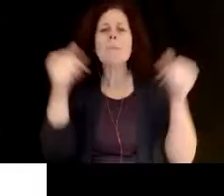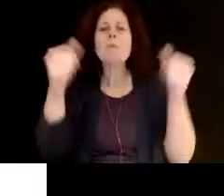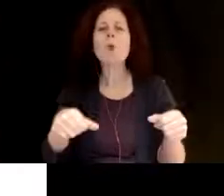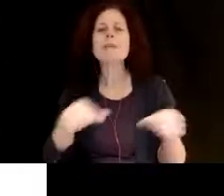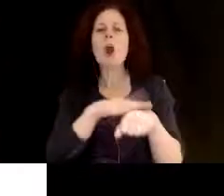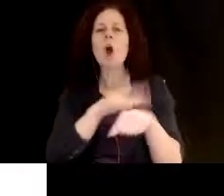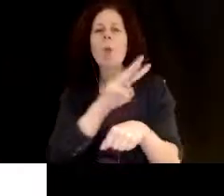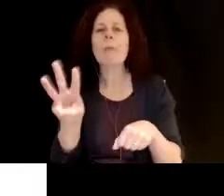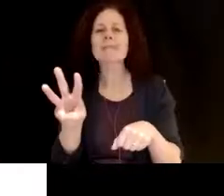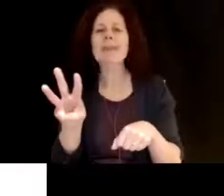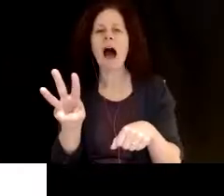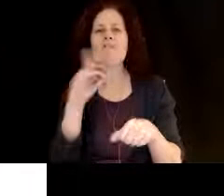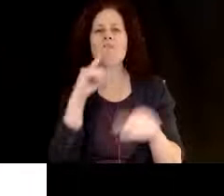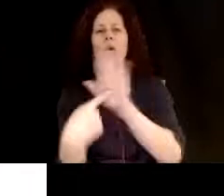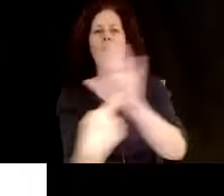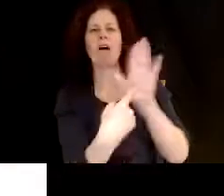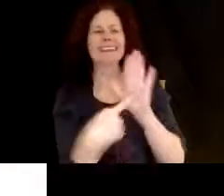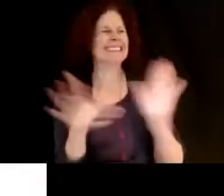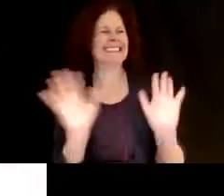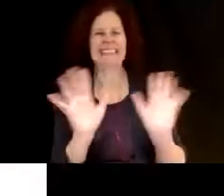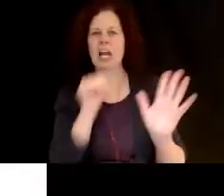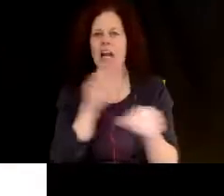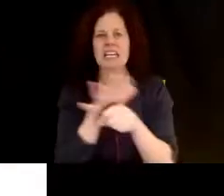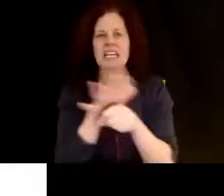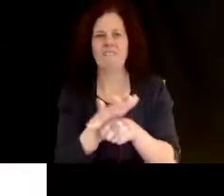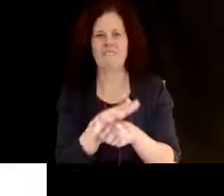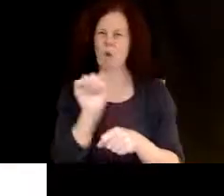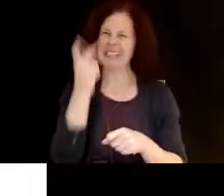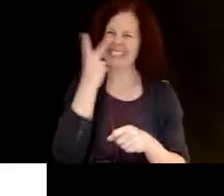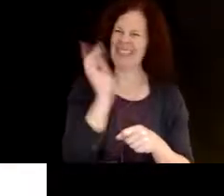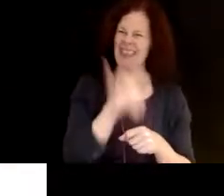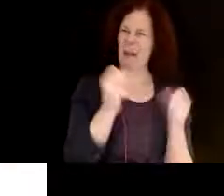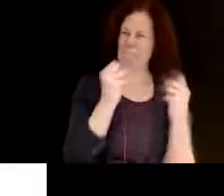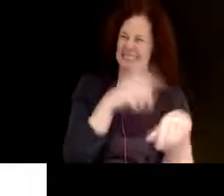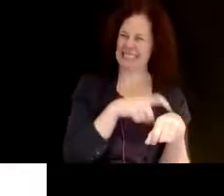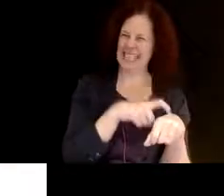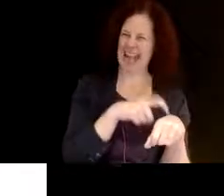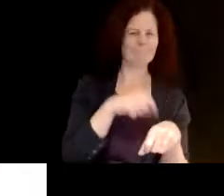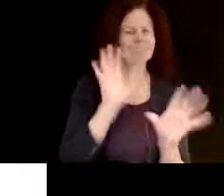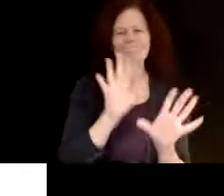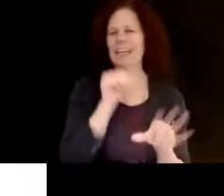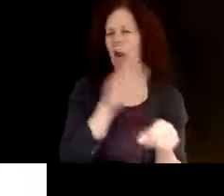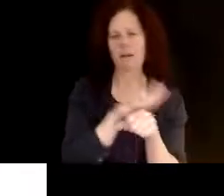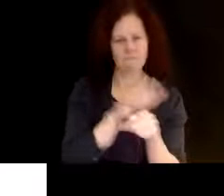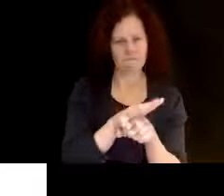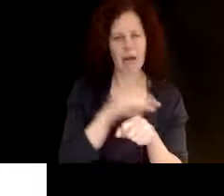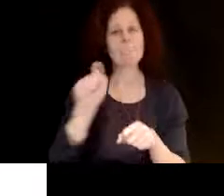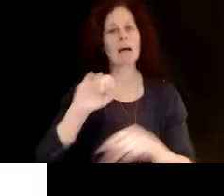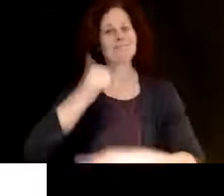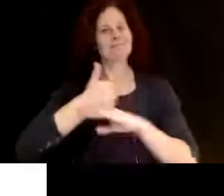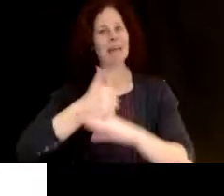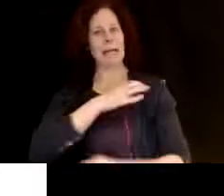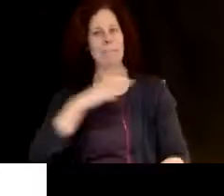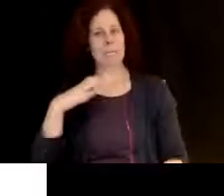website, which we see many examples of in ADA transition planning. And it needs to involve a committee where people with disabilities